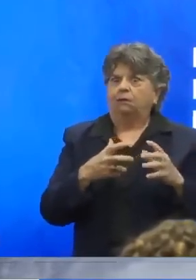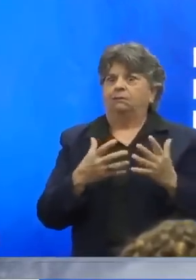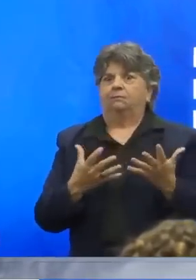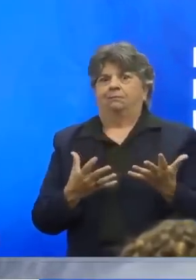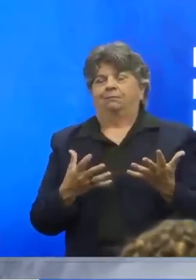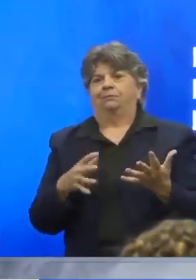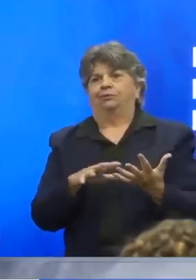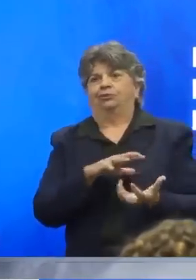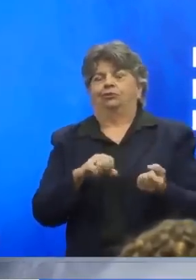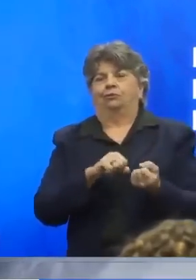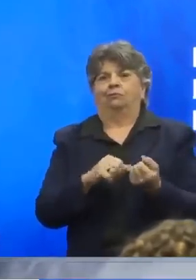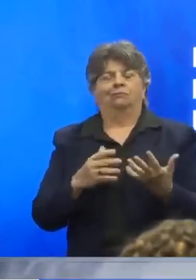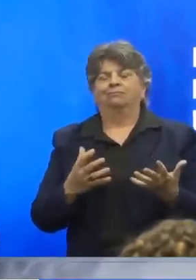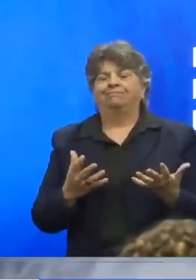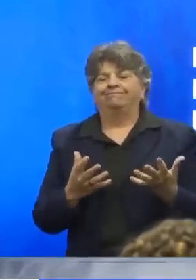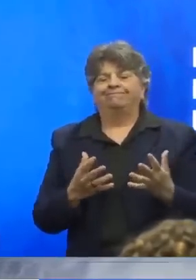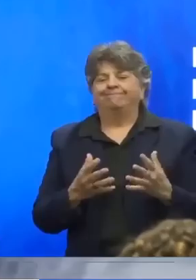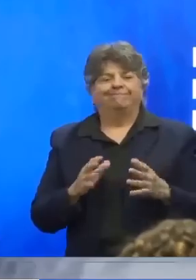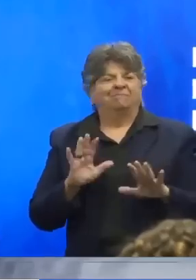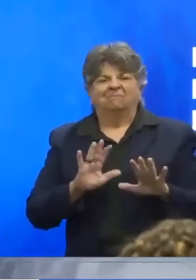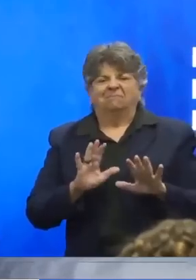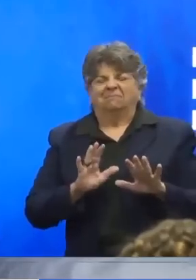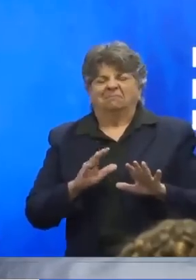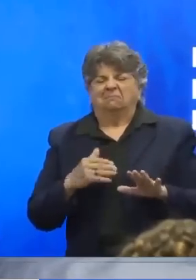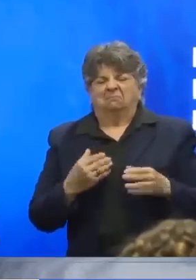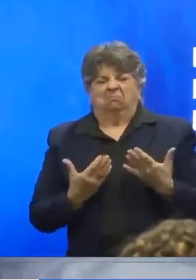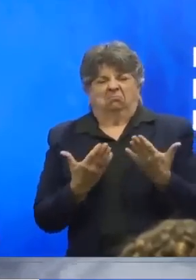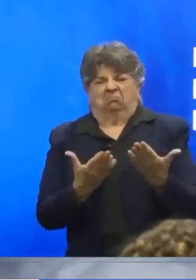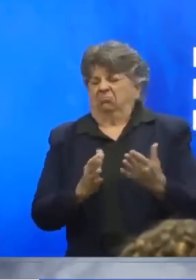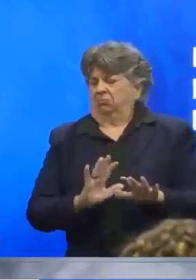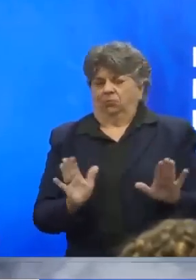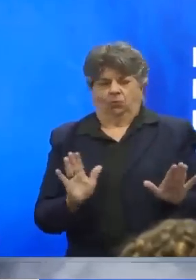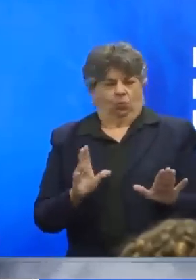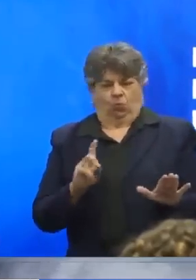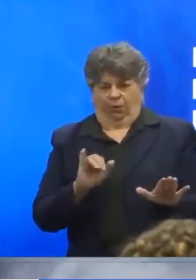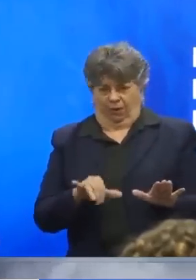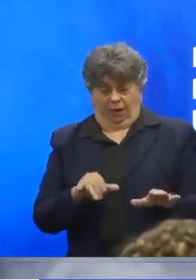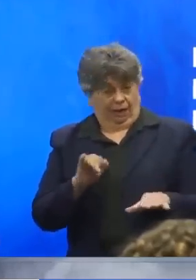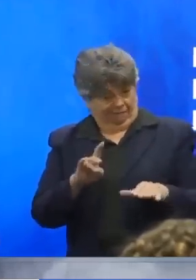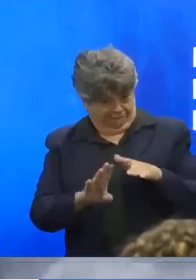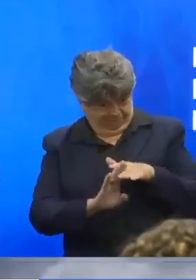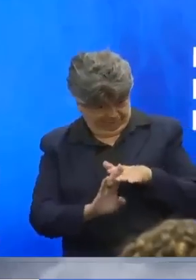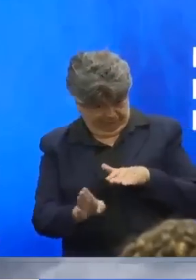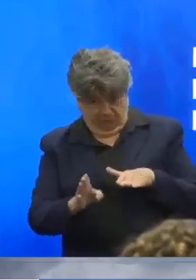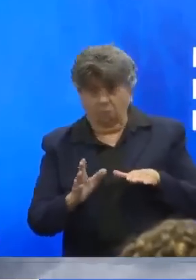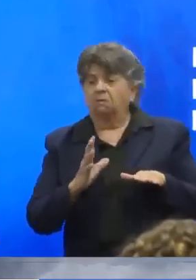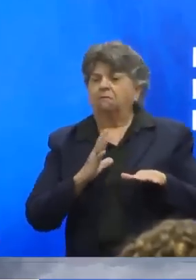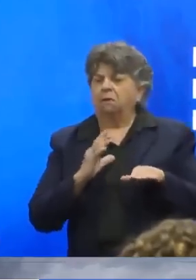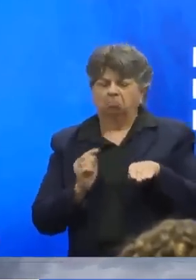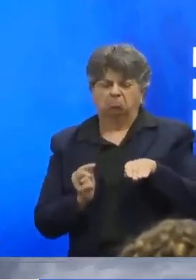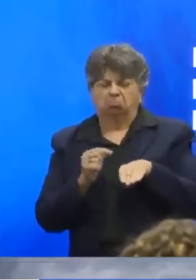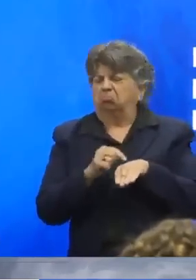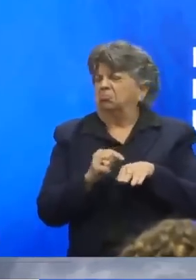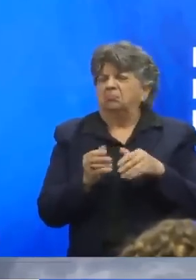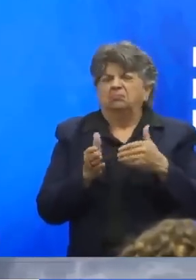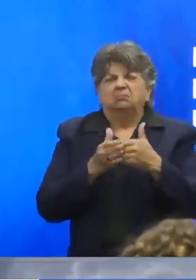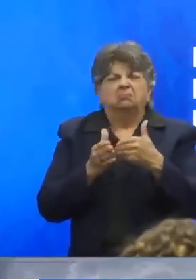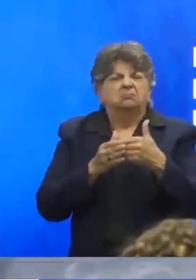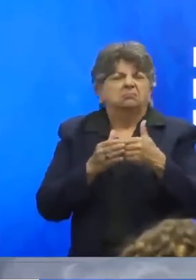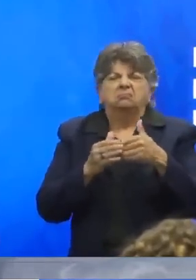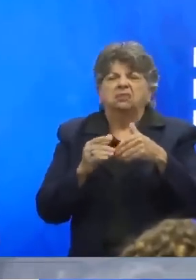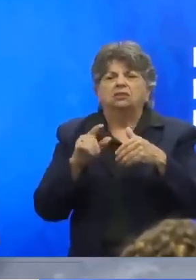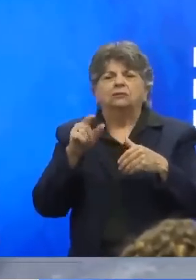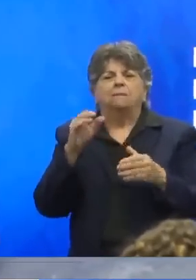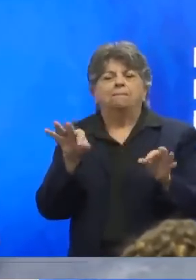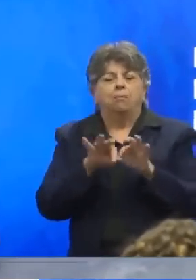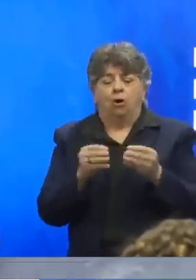about the track as much. Just worry about if you're in one of those areas, get to the higher ground, get to the place that's going to be safe. Most of the